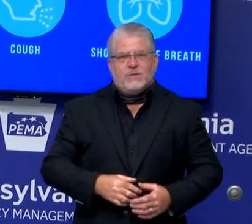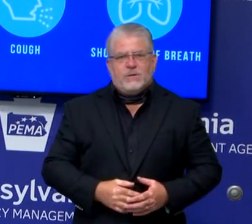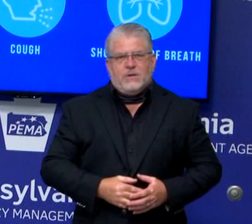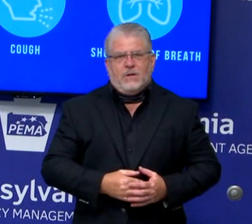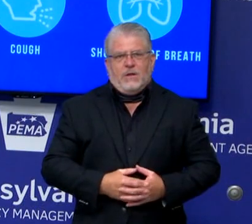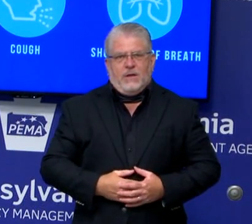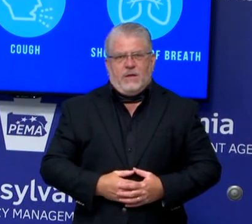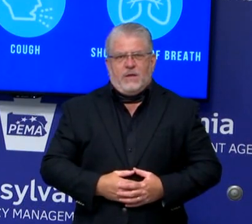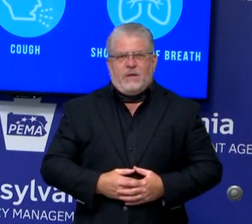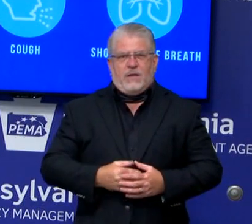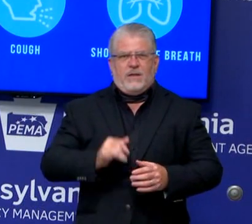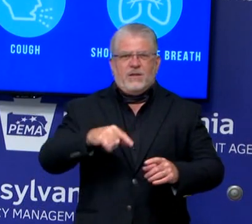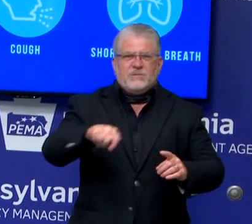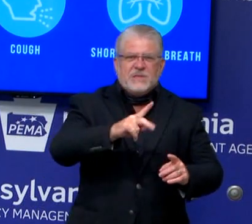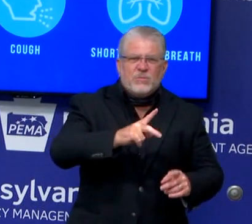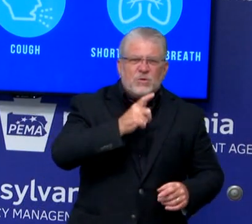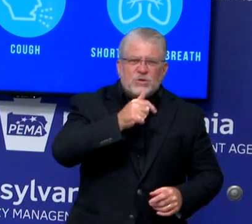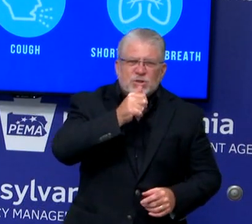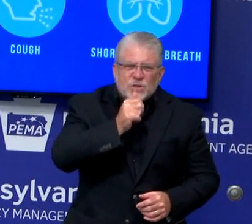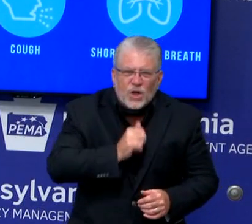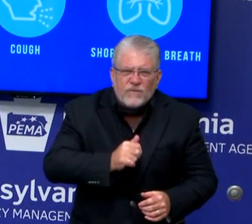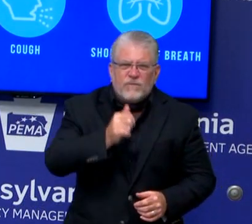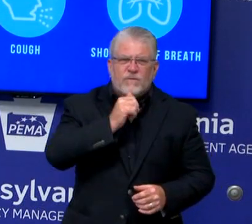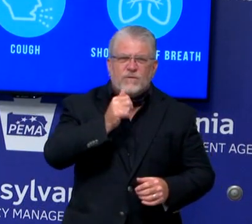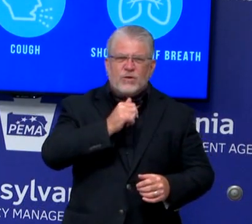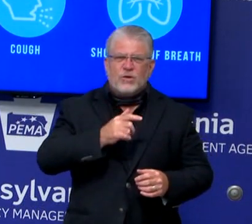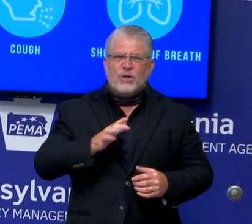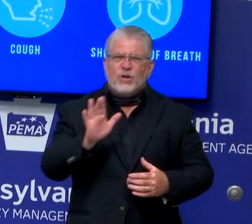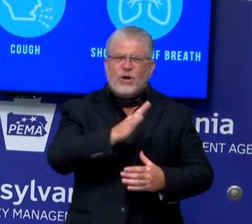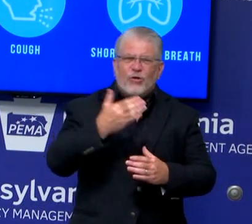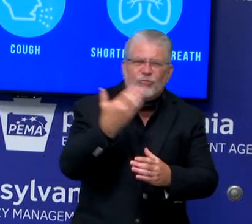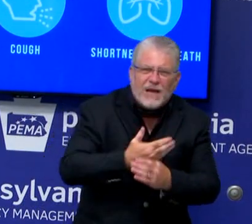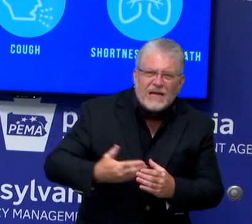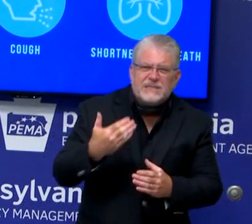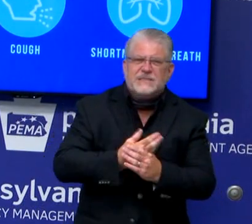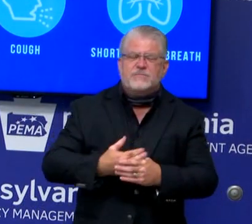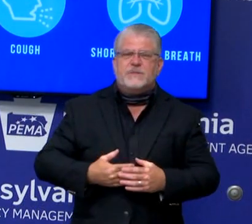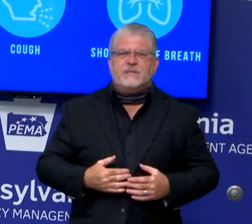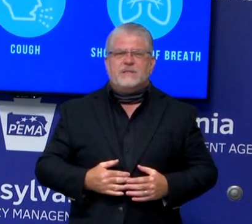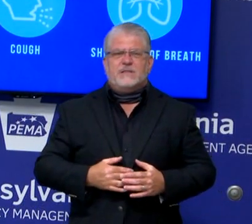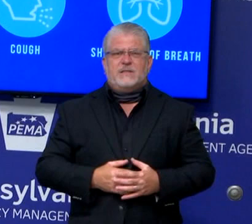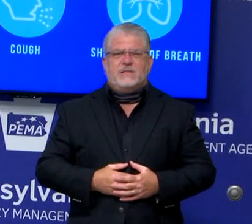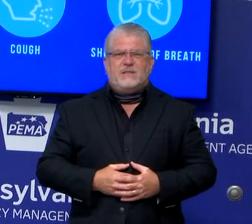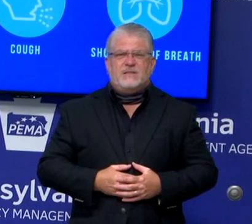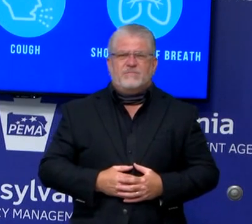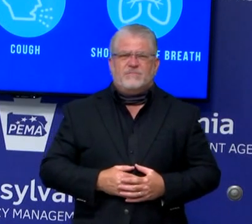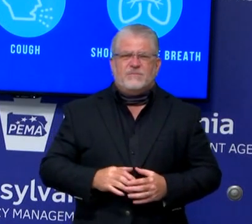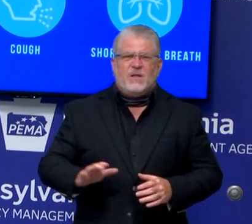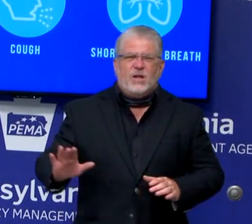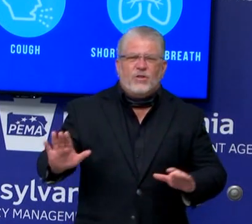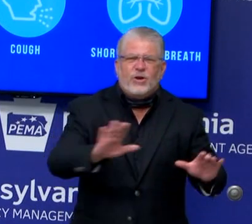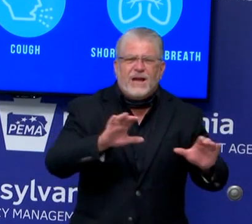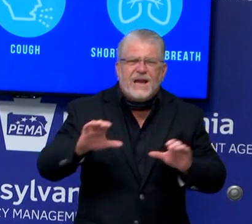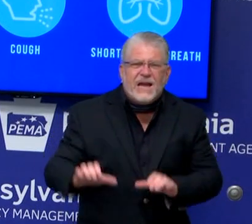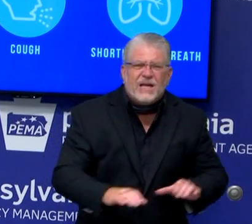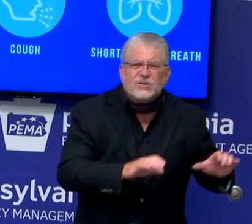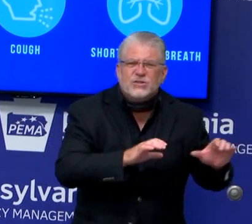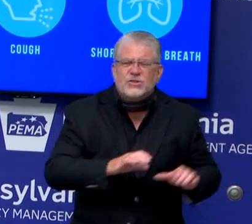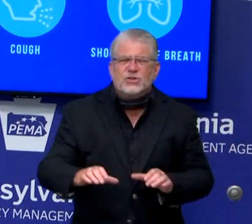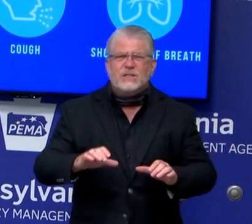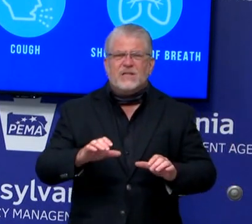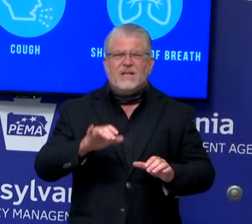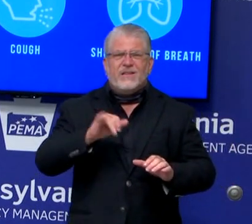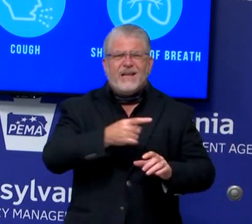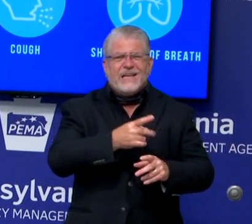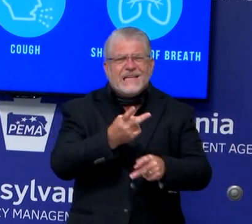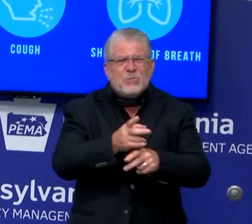current demonstrations of harassment. Your actions perpetuate the spirit of